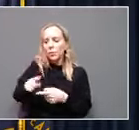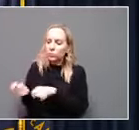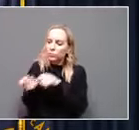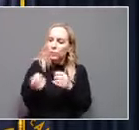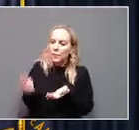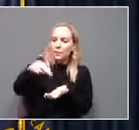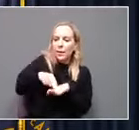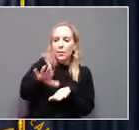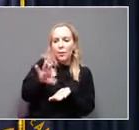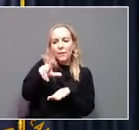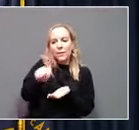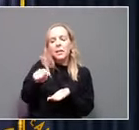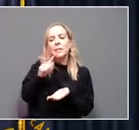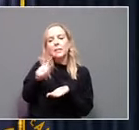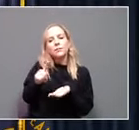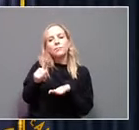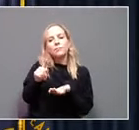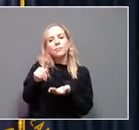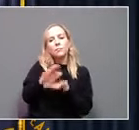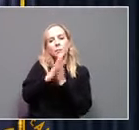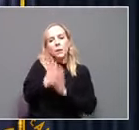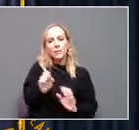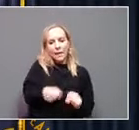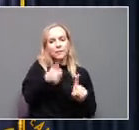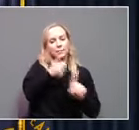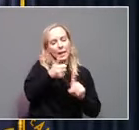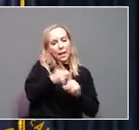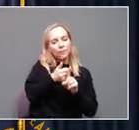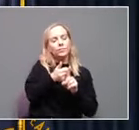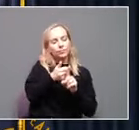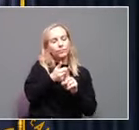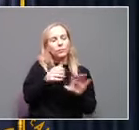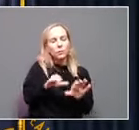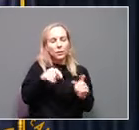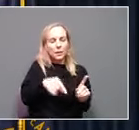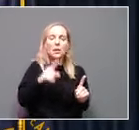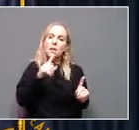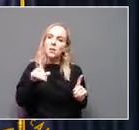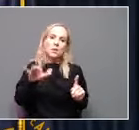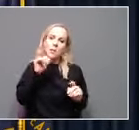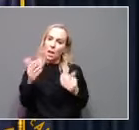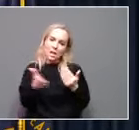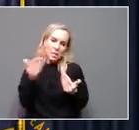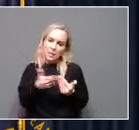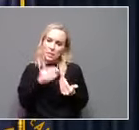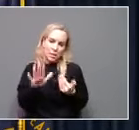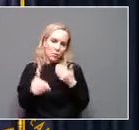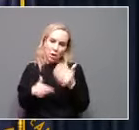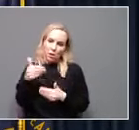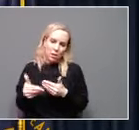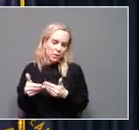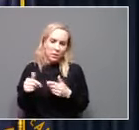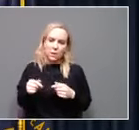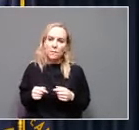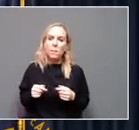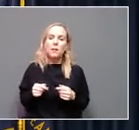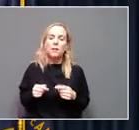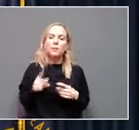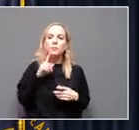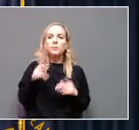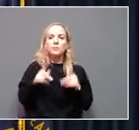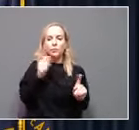towards self-sufficiency. Now, it is not an easy process. Certainly, folks go from multiple meals